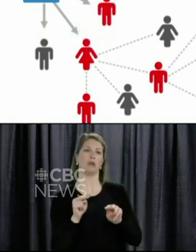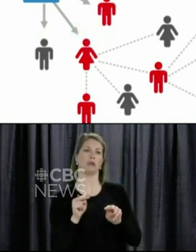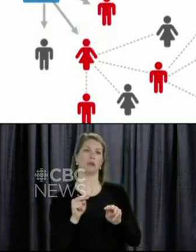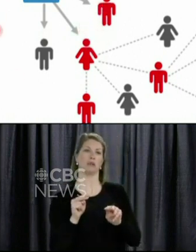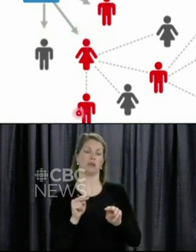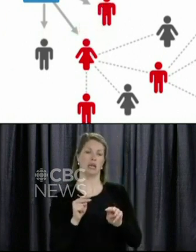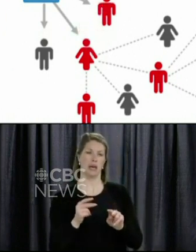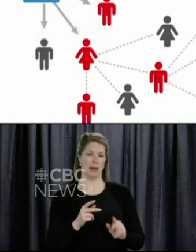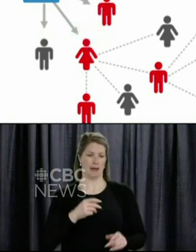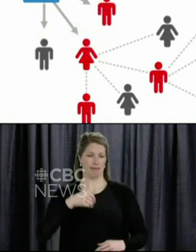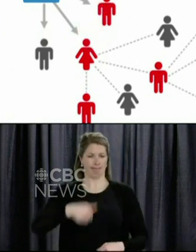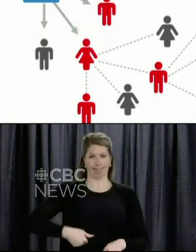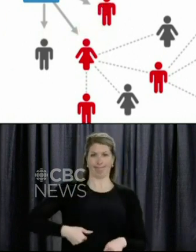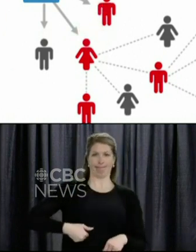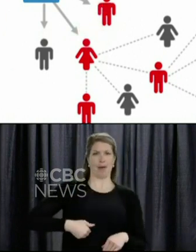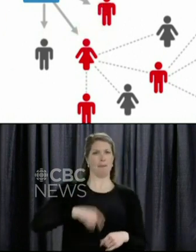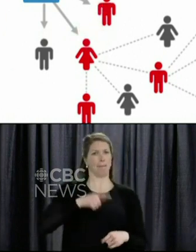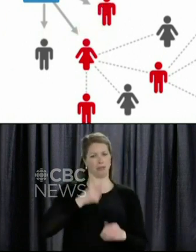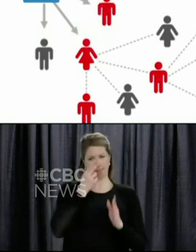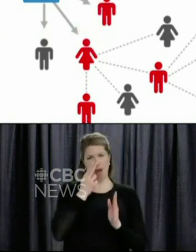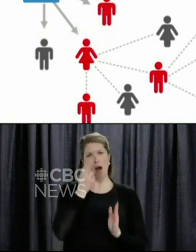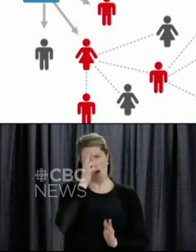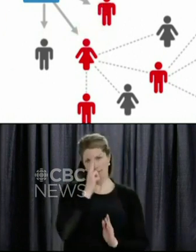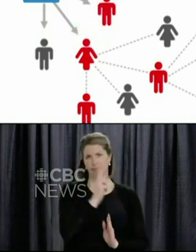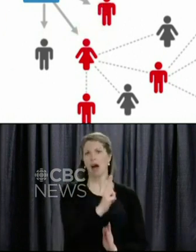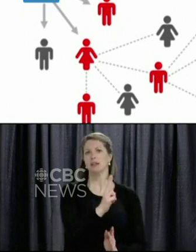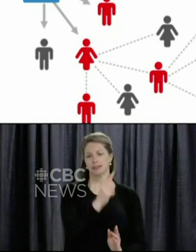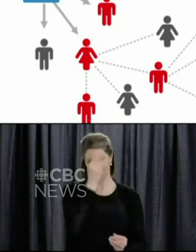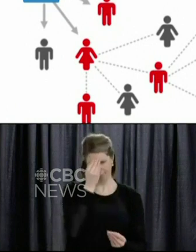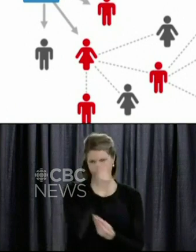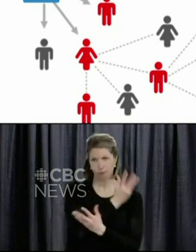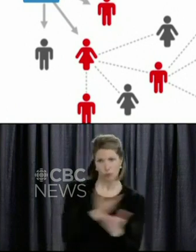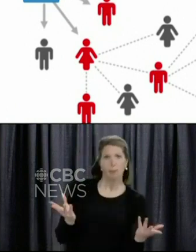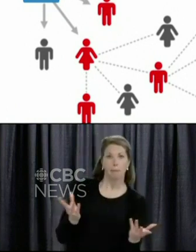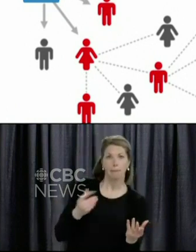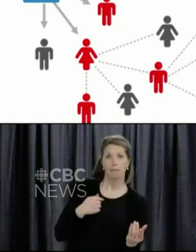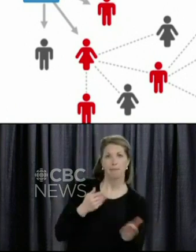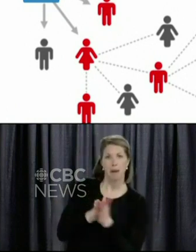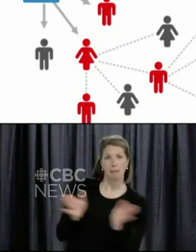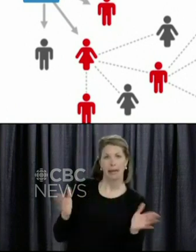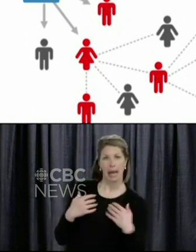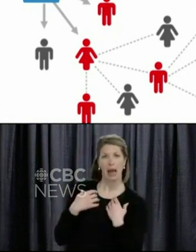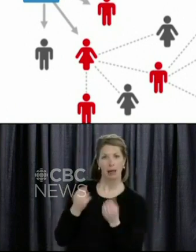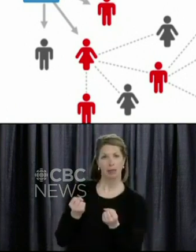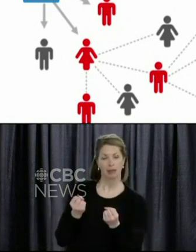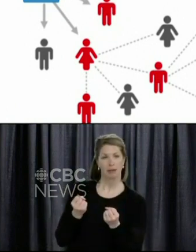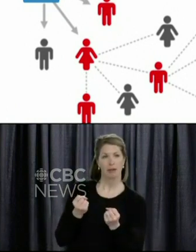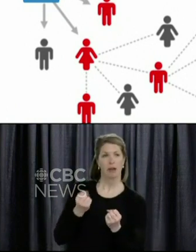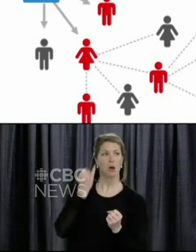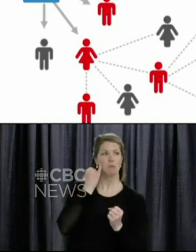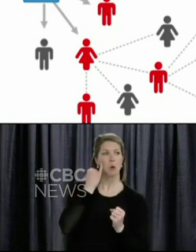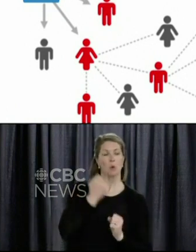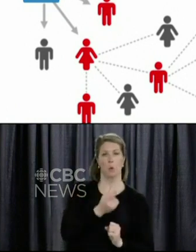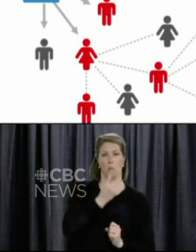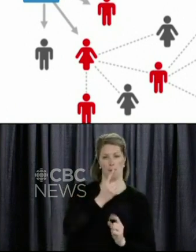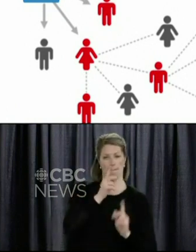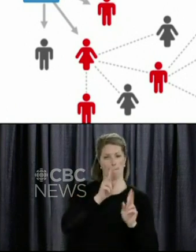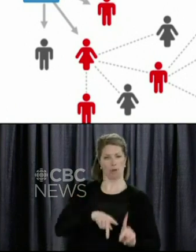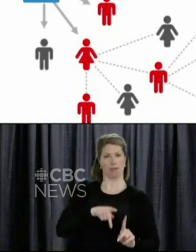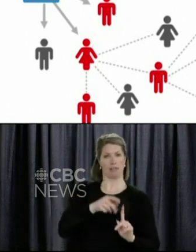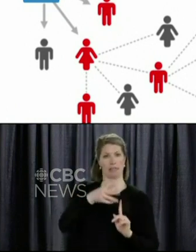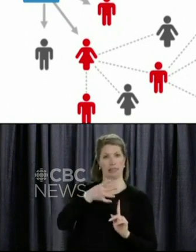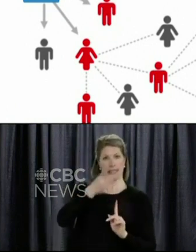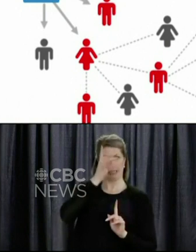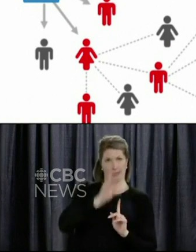other people, and they subsequently infect others in this hypothetical scenario. So there's 8 people infected altogether after the